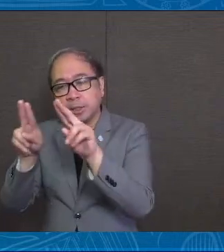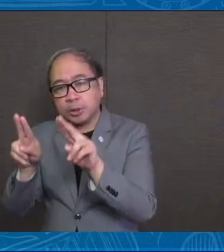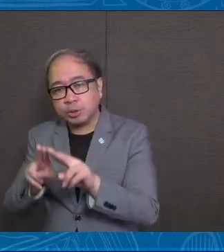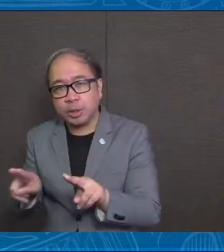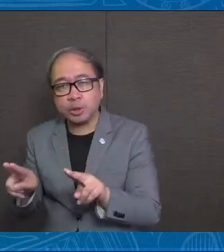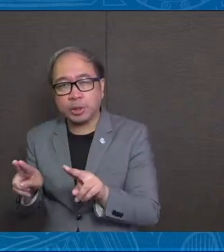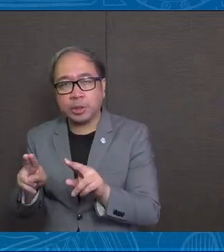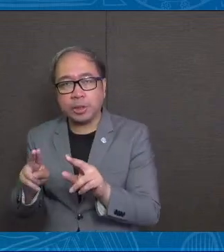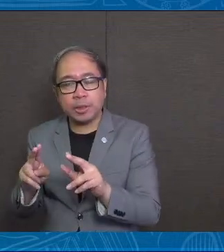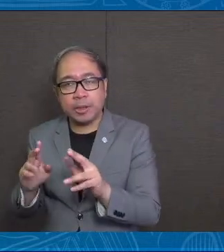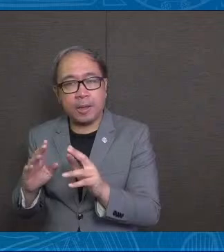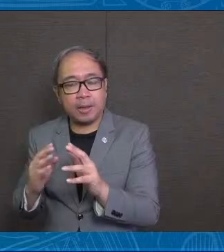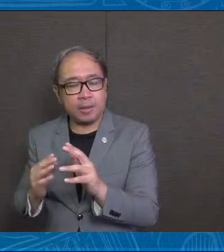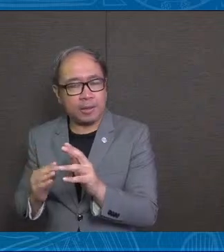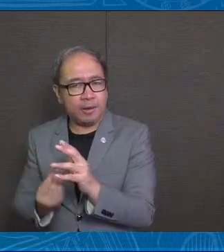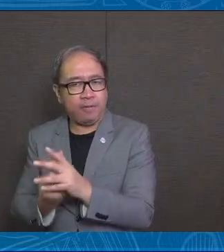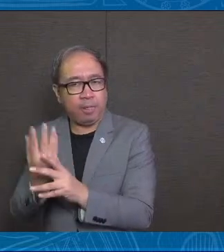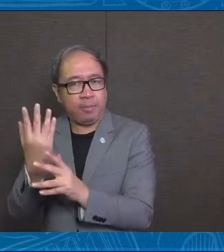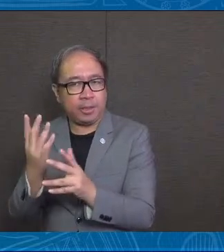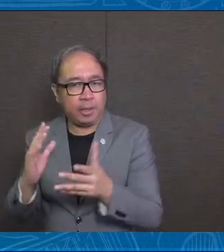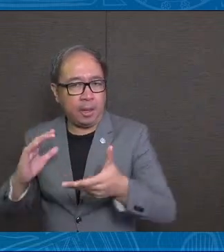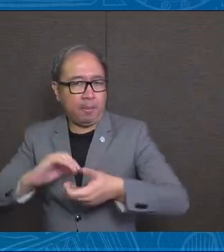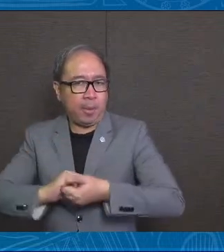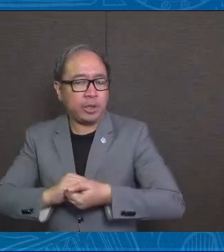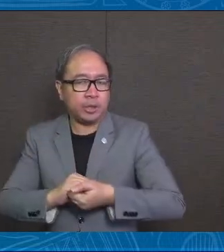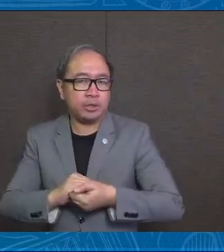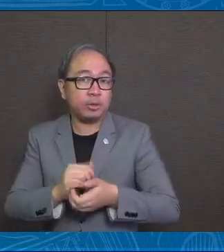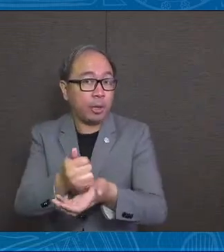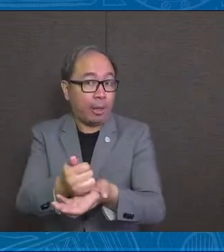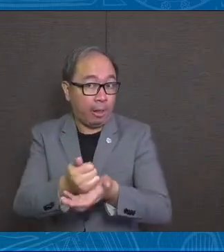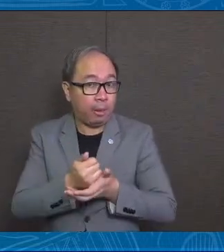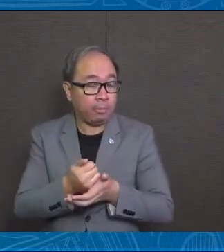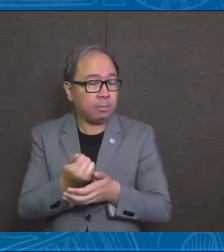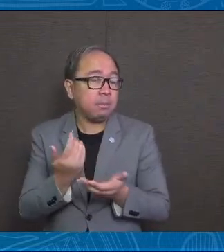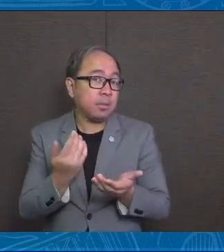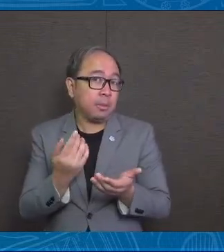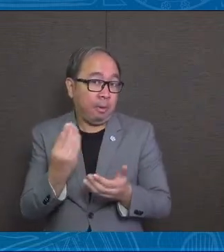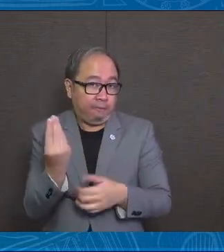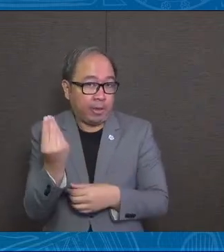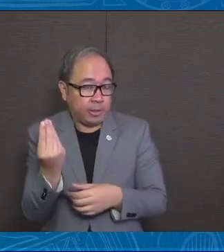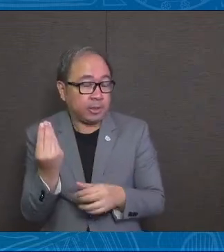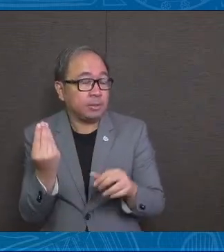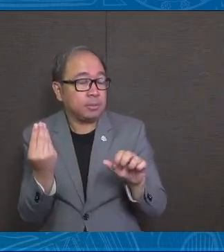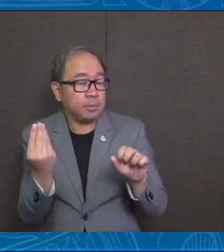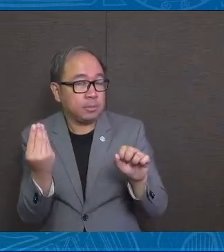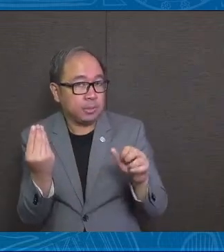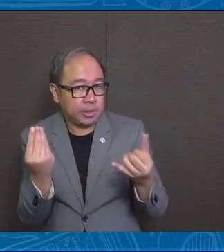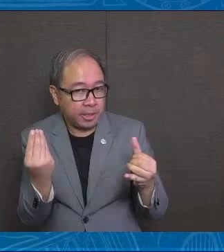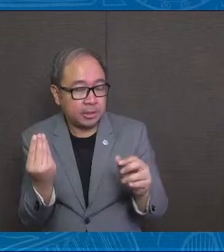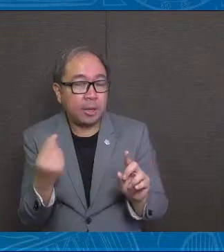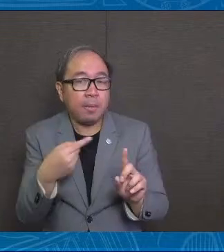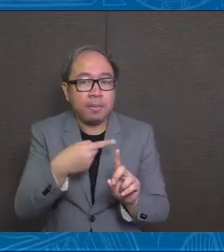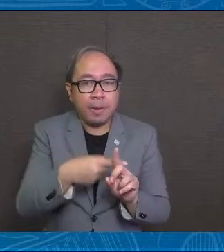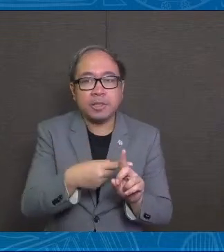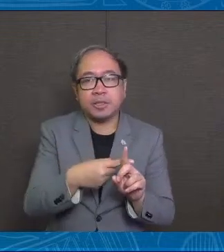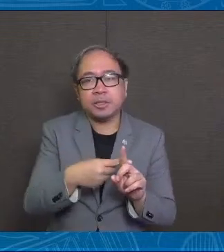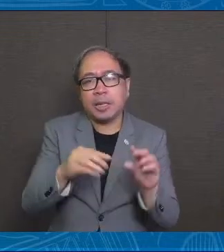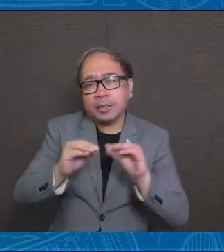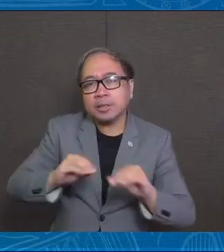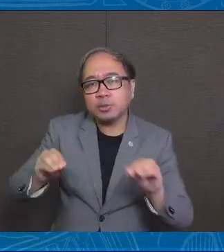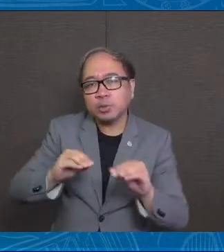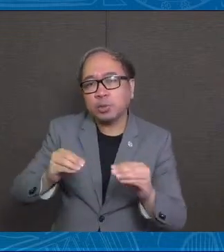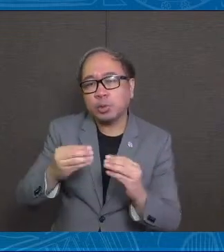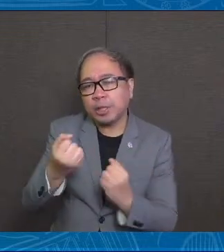development partners help us, not only financially, but in terms of technical assistance, because